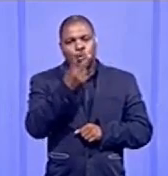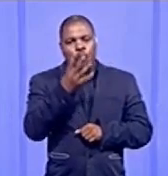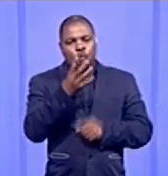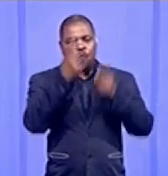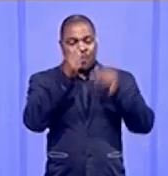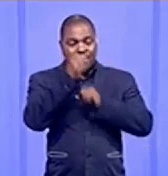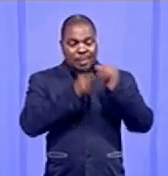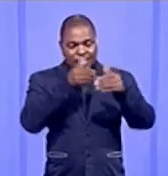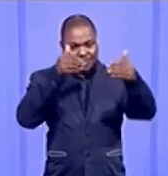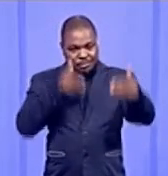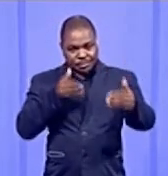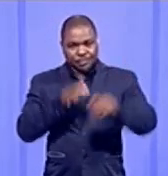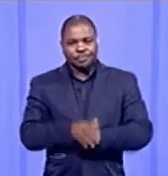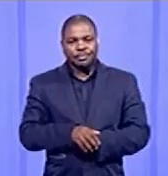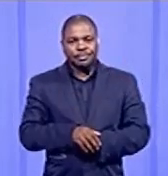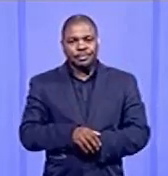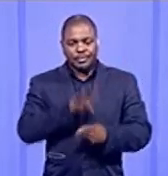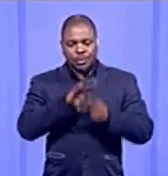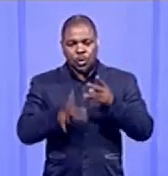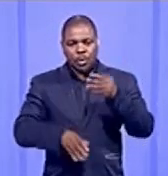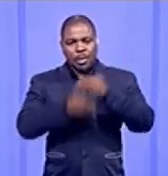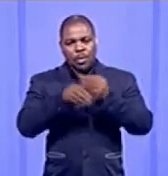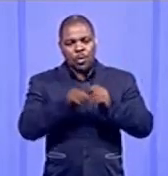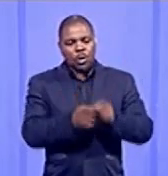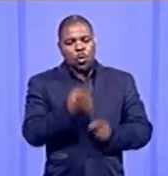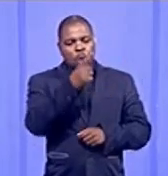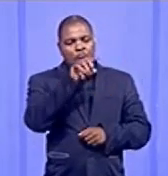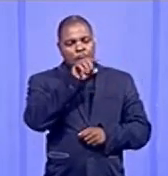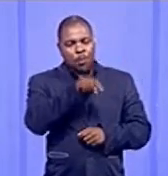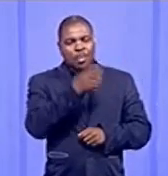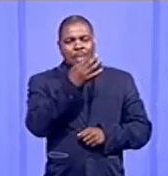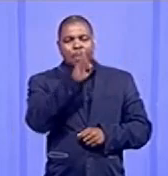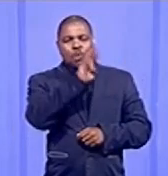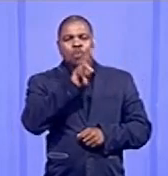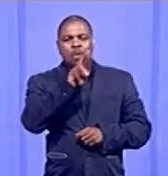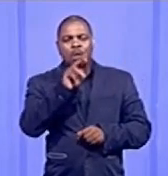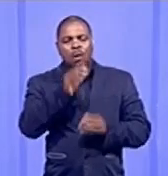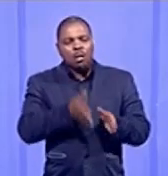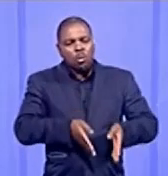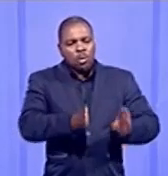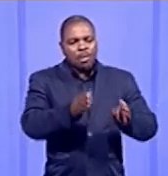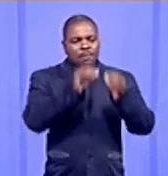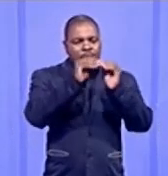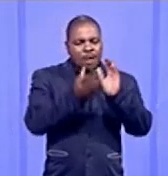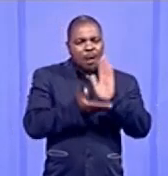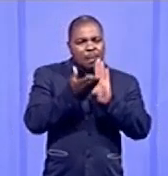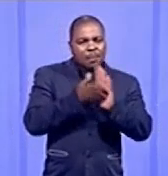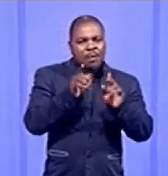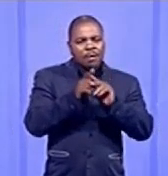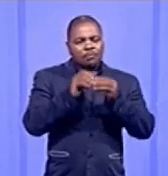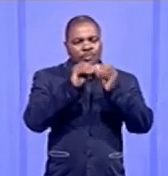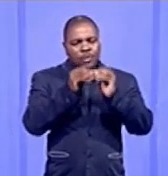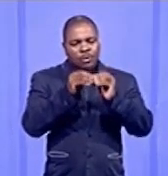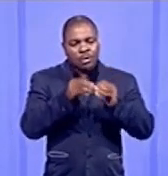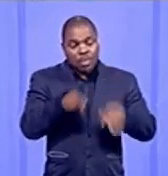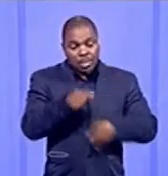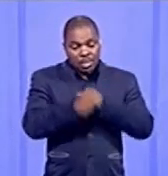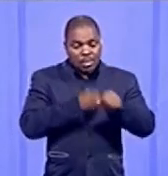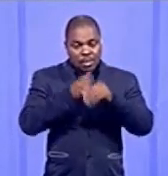year. This is in addition to the 1.3 billion for road upgrading and maintenance in the current financial